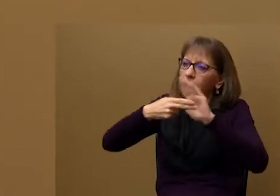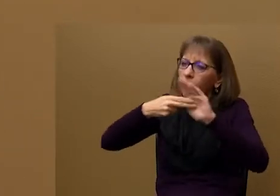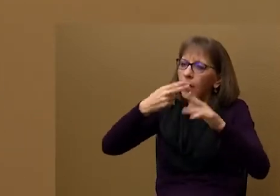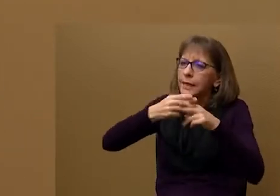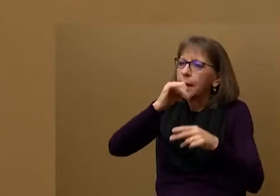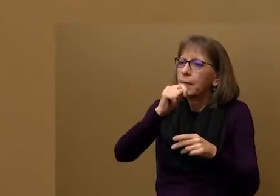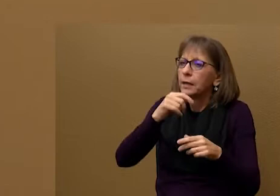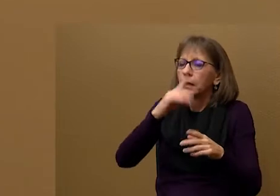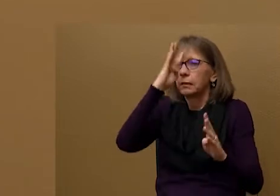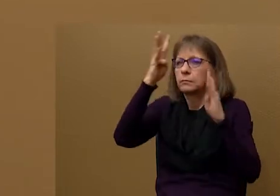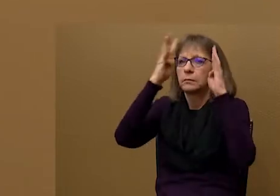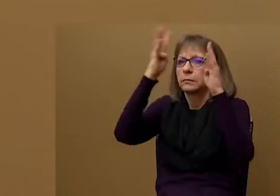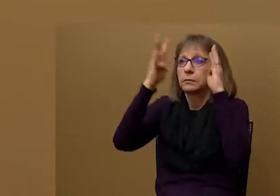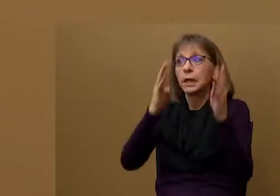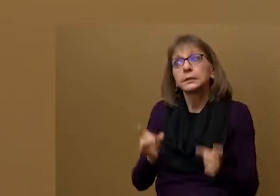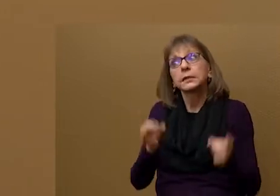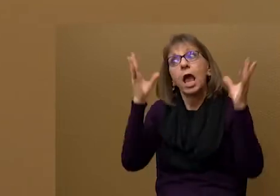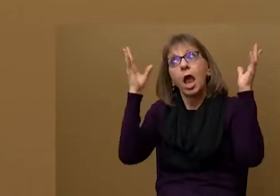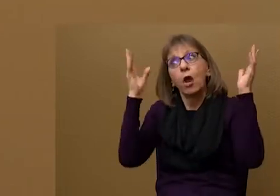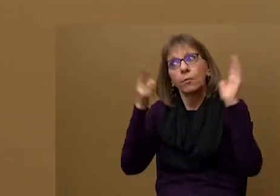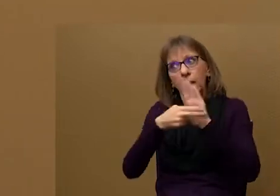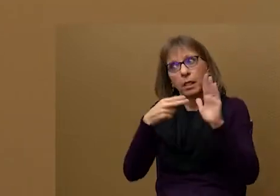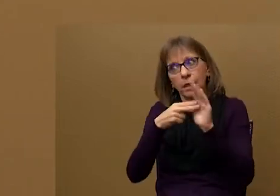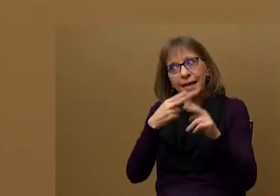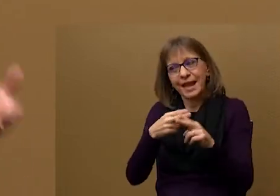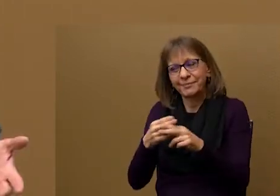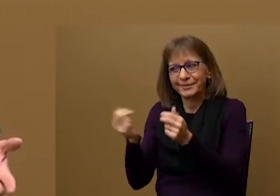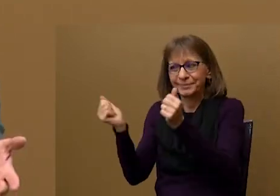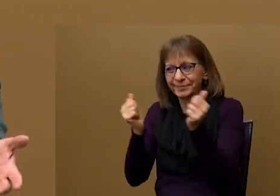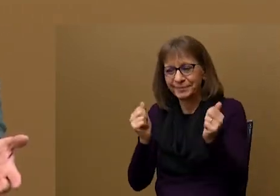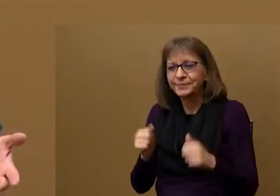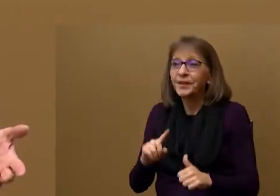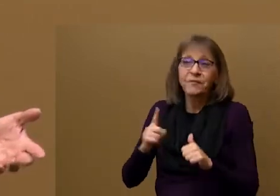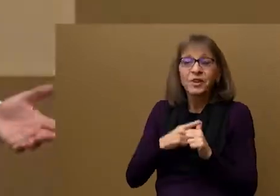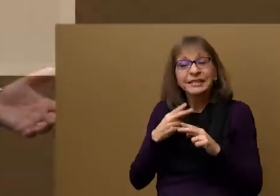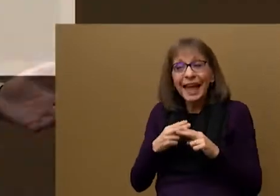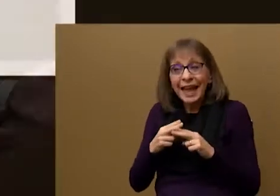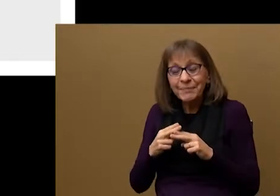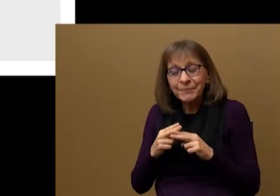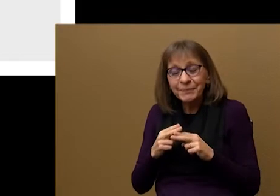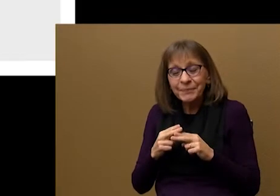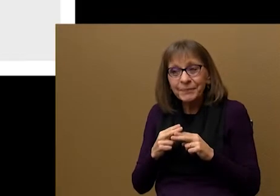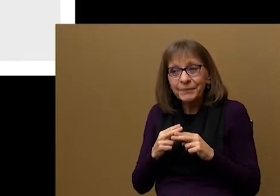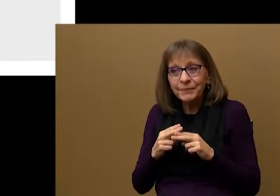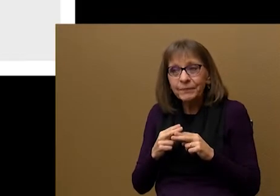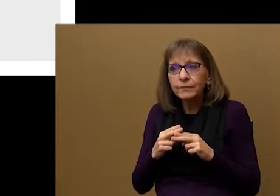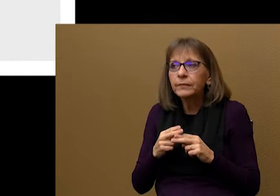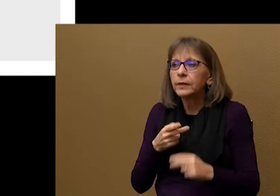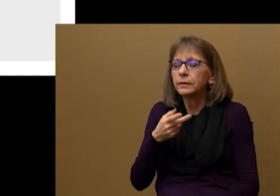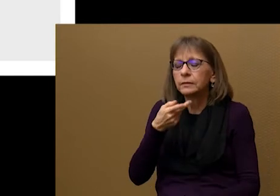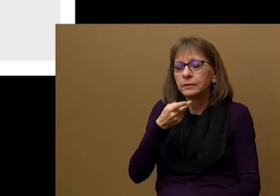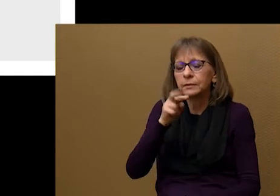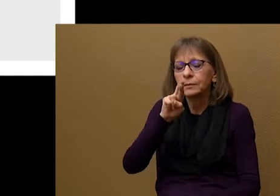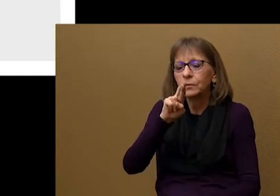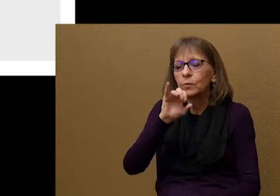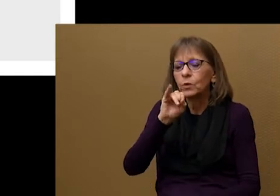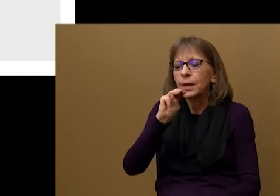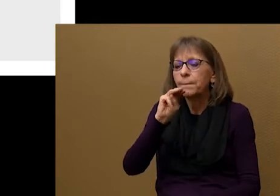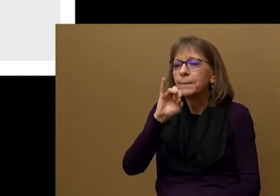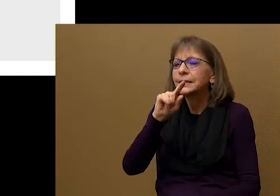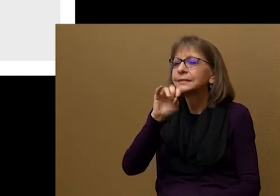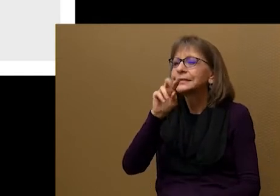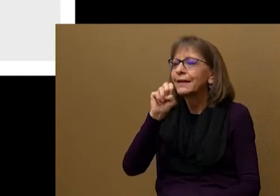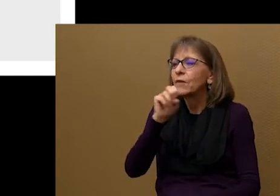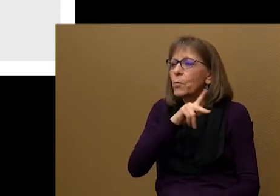tried to name it. And they came up with a whole bunch of very terrible names. So one of the first names they came up with